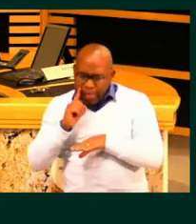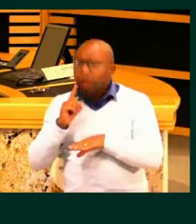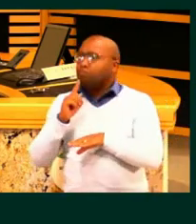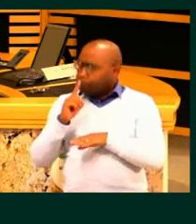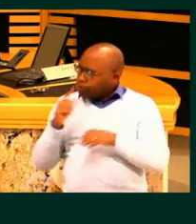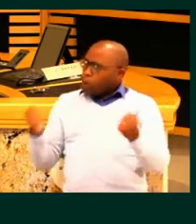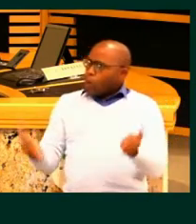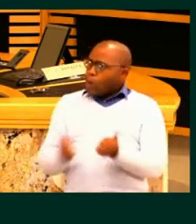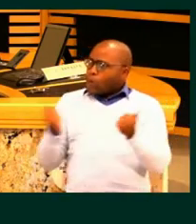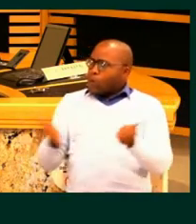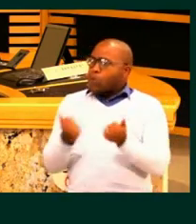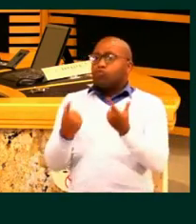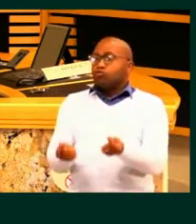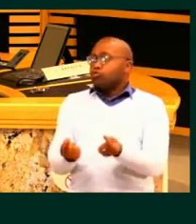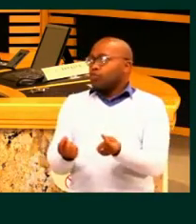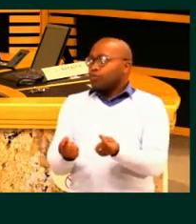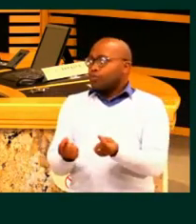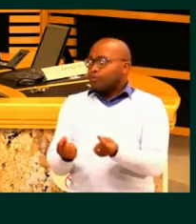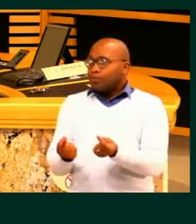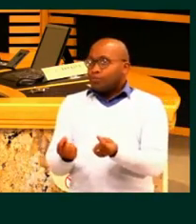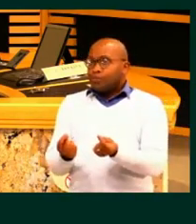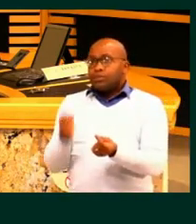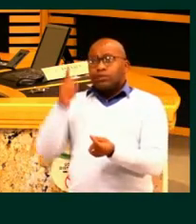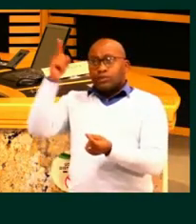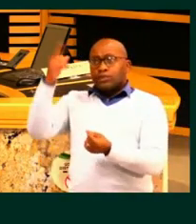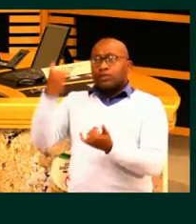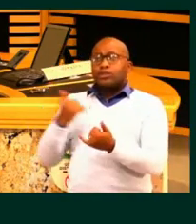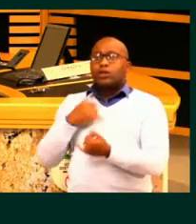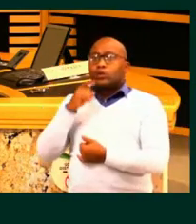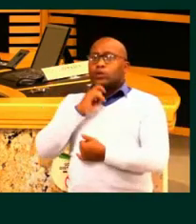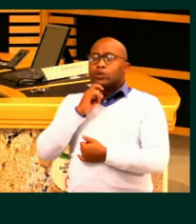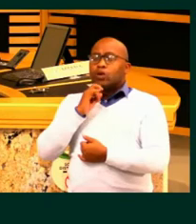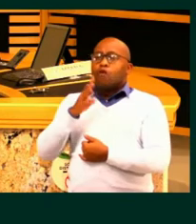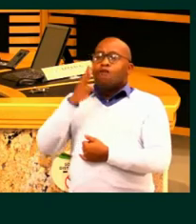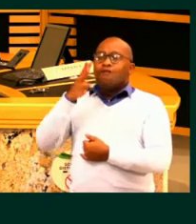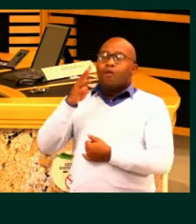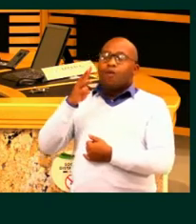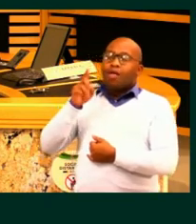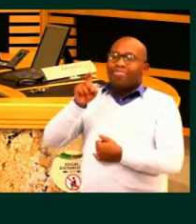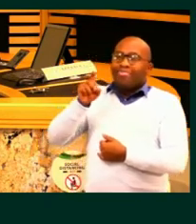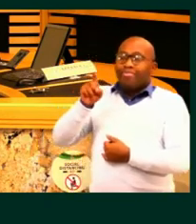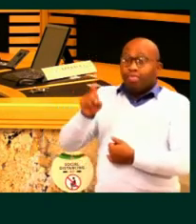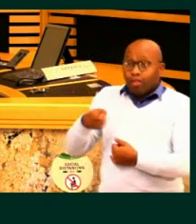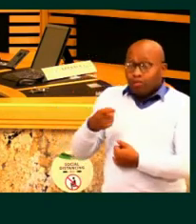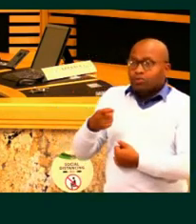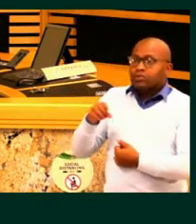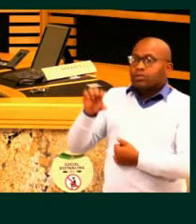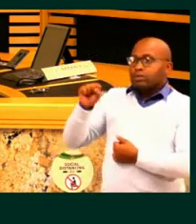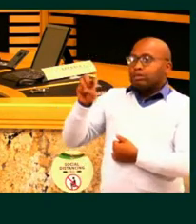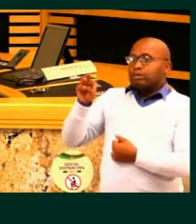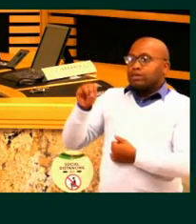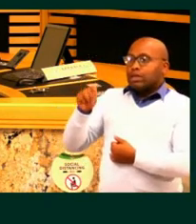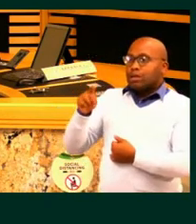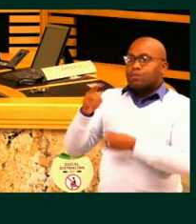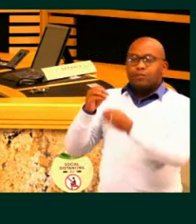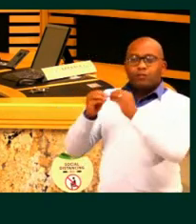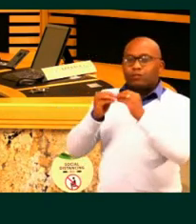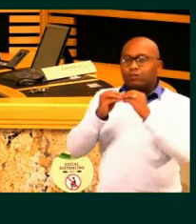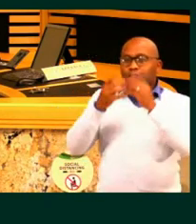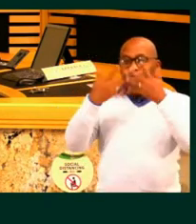the city of tan fixed over 4,000 square kilm of portals with this type of innovative